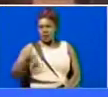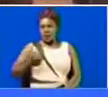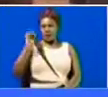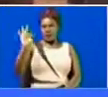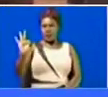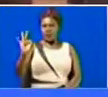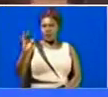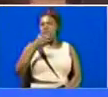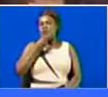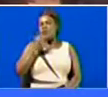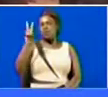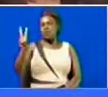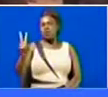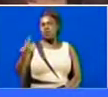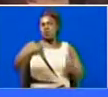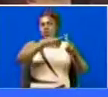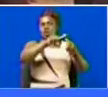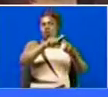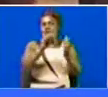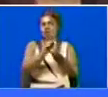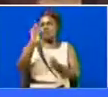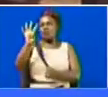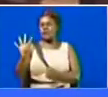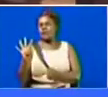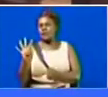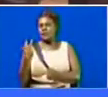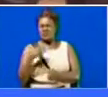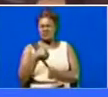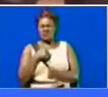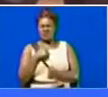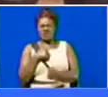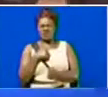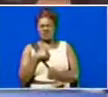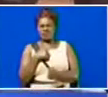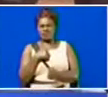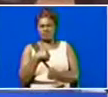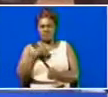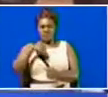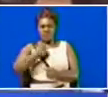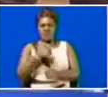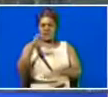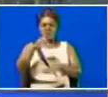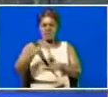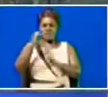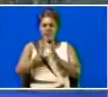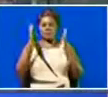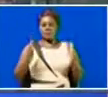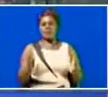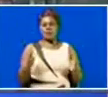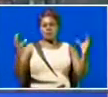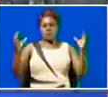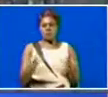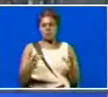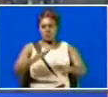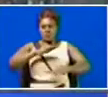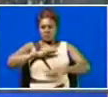girls and 2 boys, a total of 14. So we feel that we have been brought down. Residents are